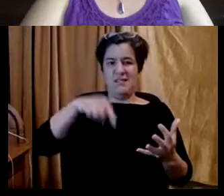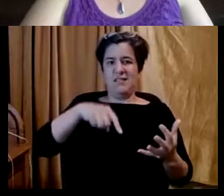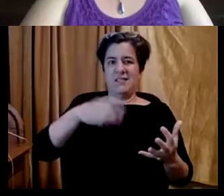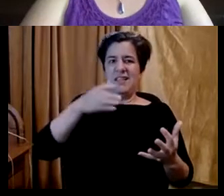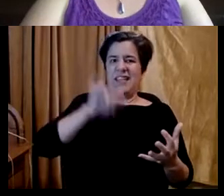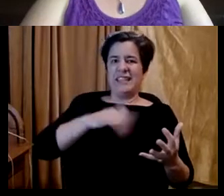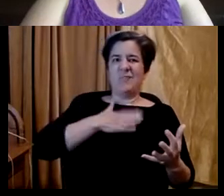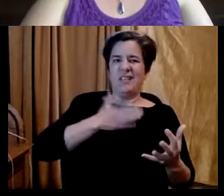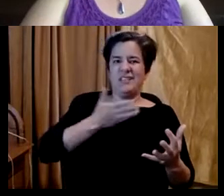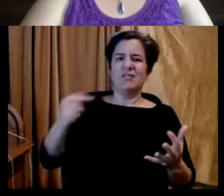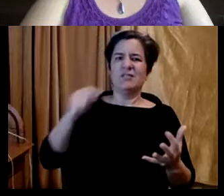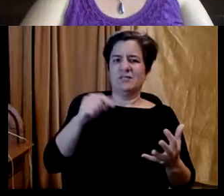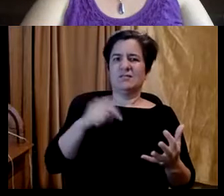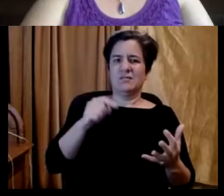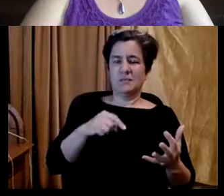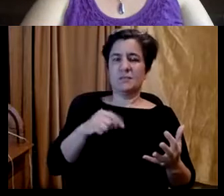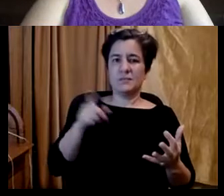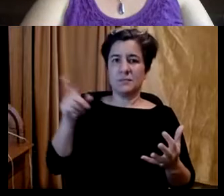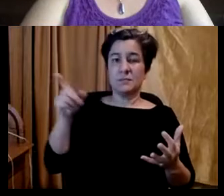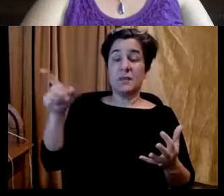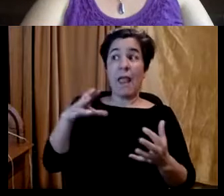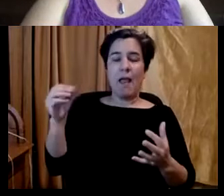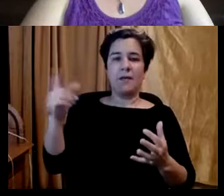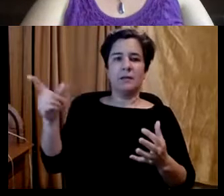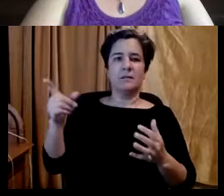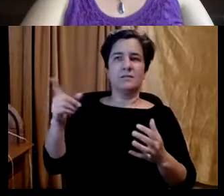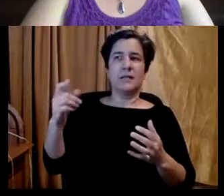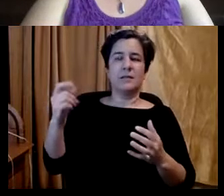because of the constant barrage.